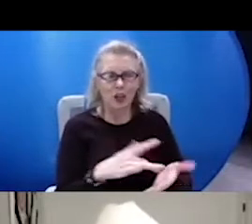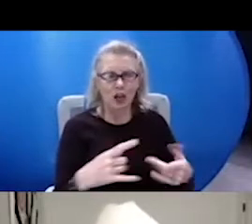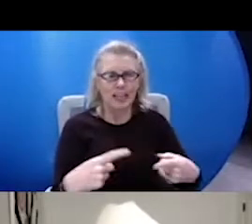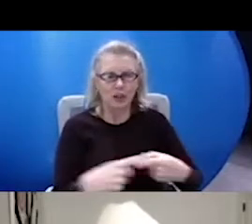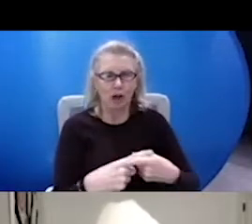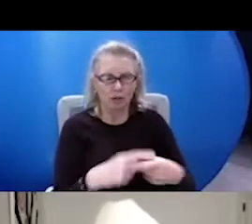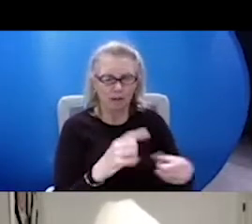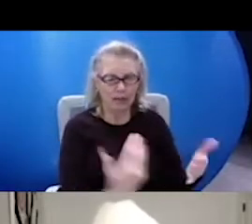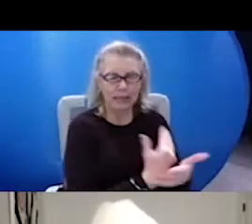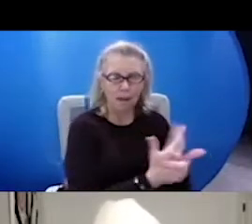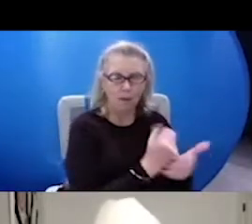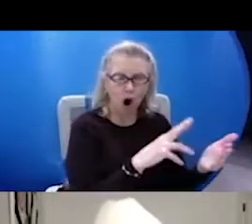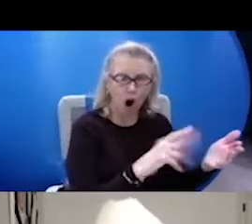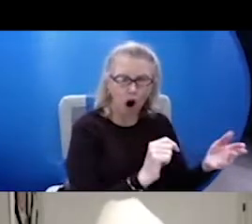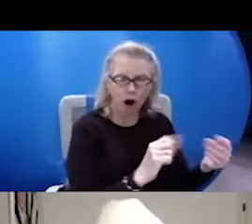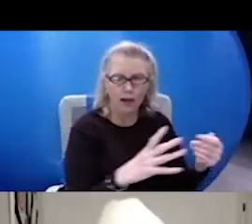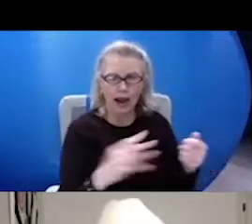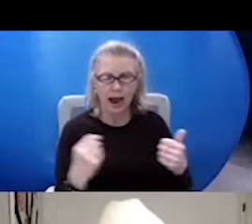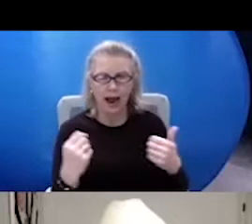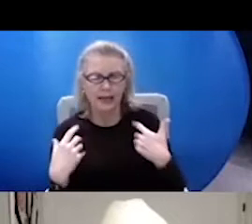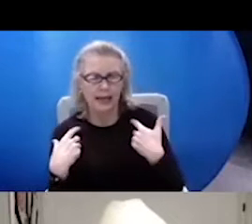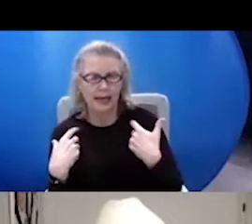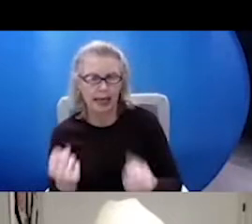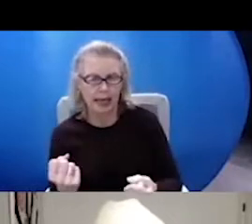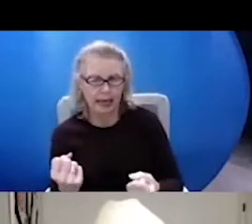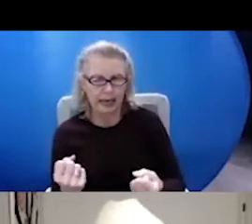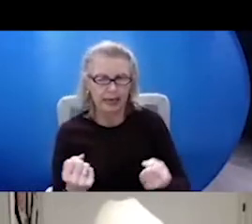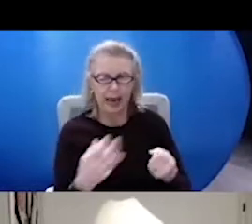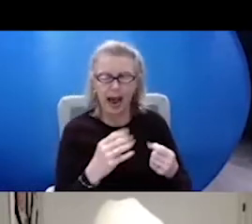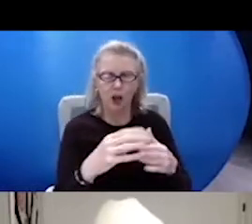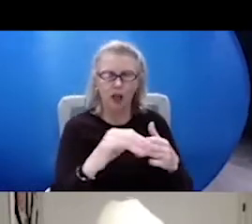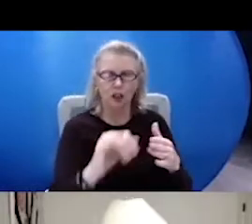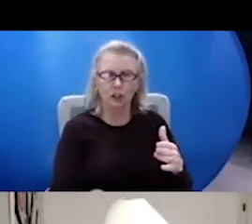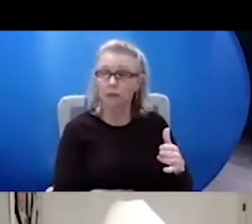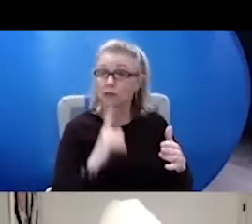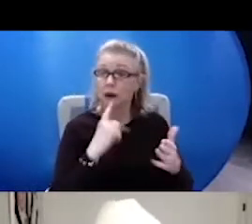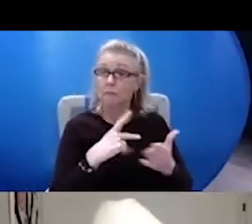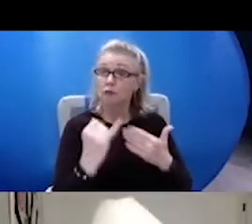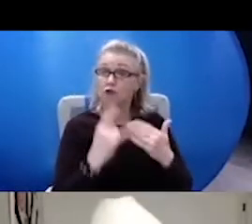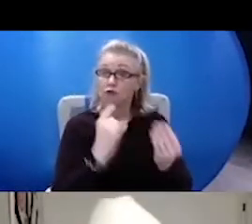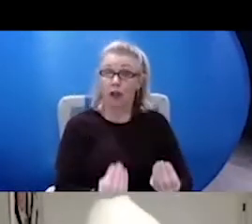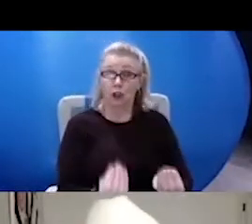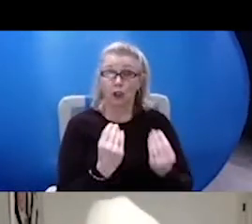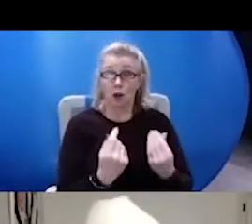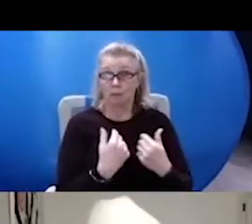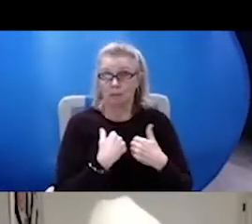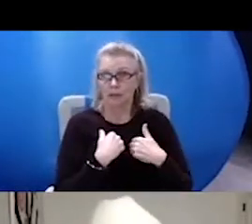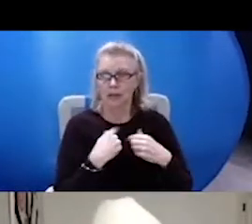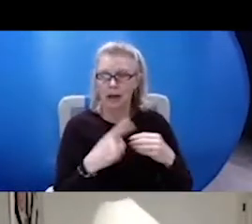healing. And so this project has really taught me what we mean by healing, not what I want it to